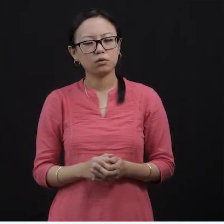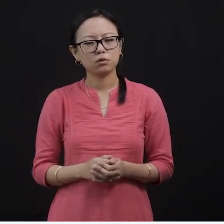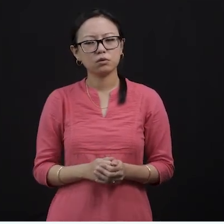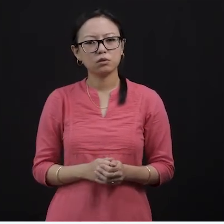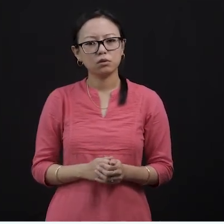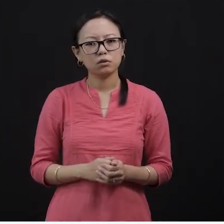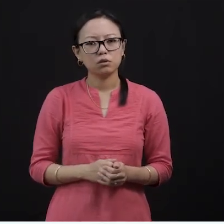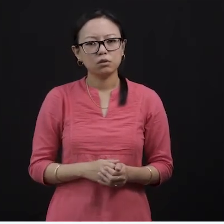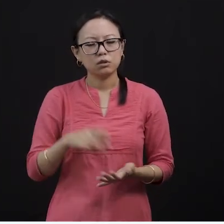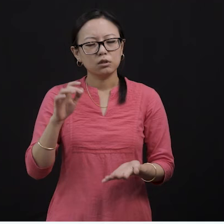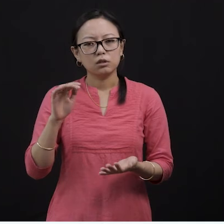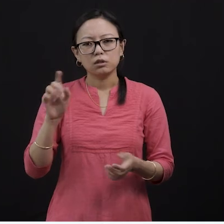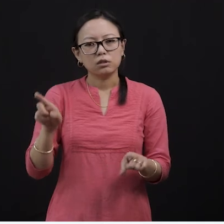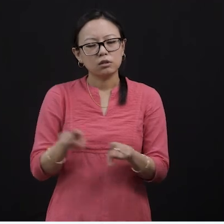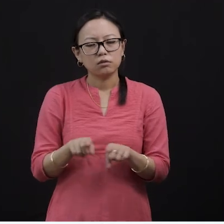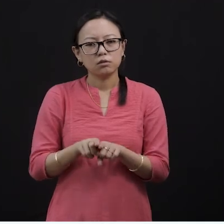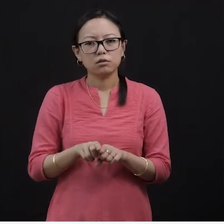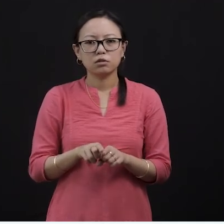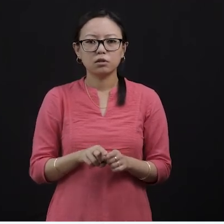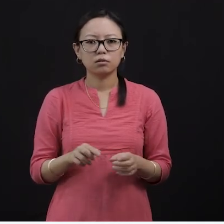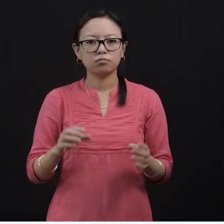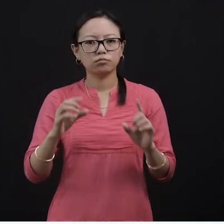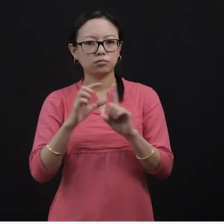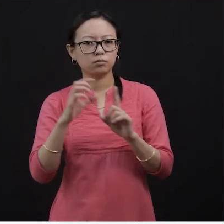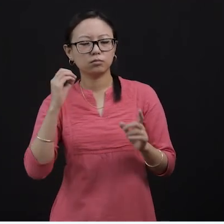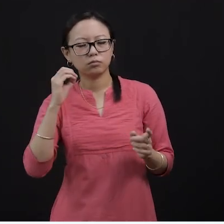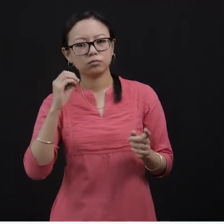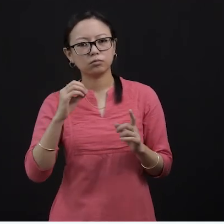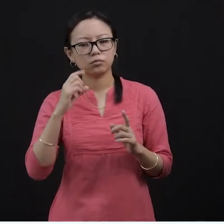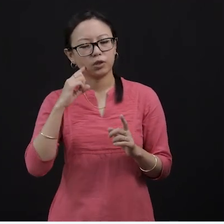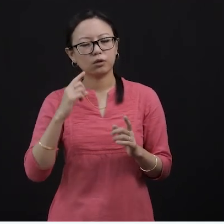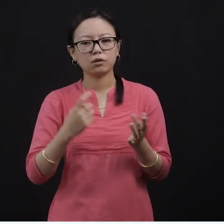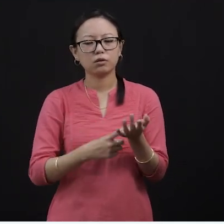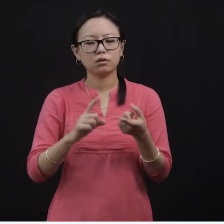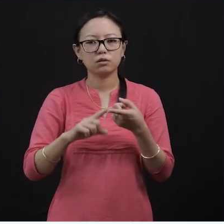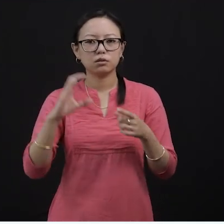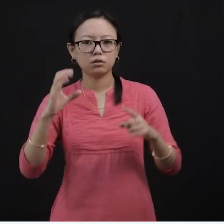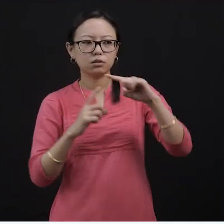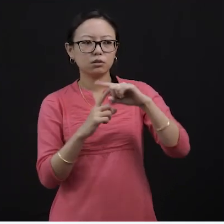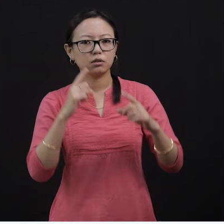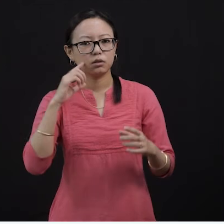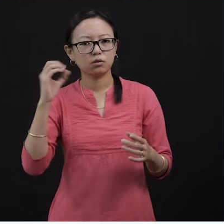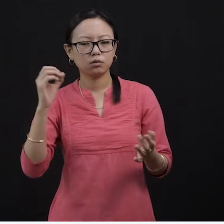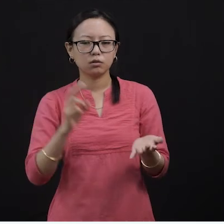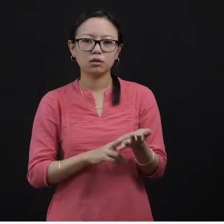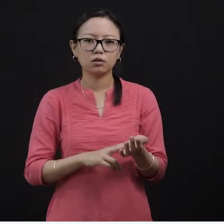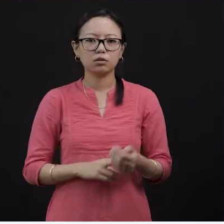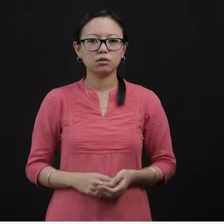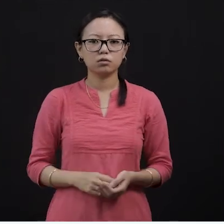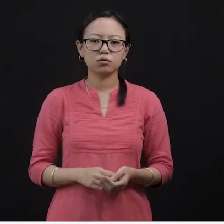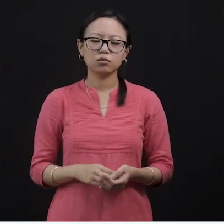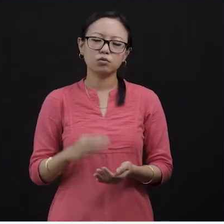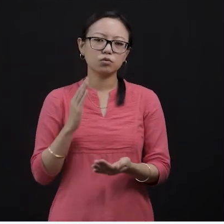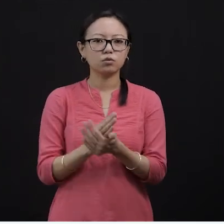you get confused, now you're trying this activity, but you're not sure whether it is north or south, then you can take example of this.